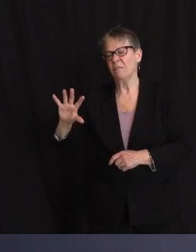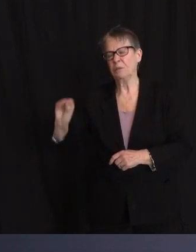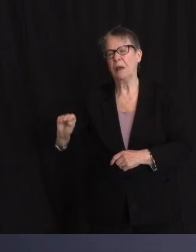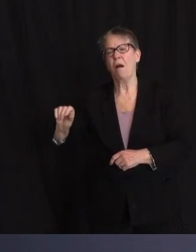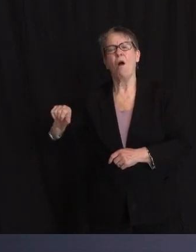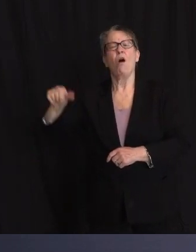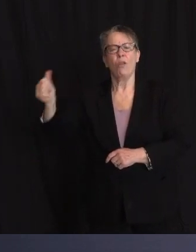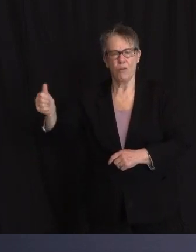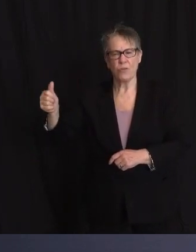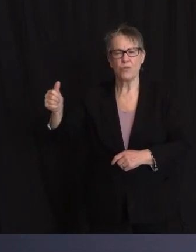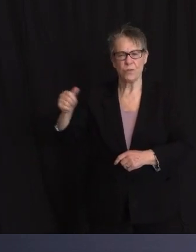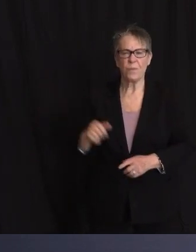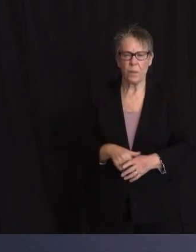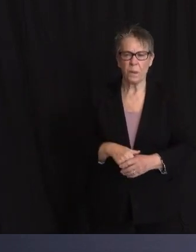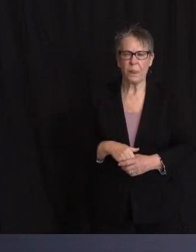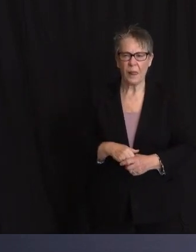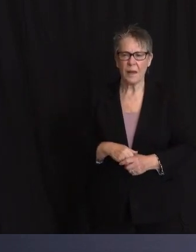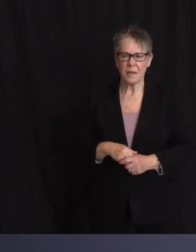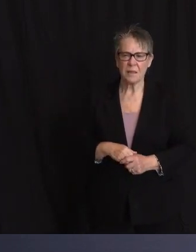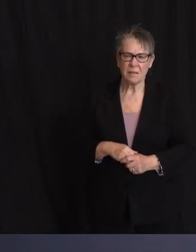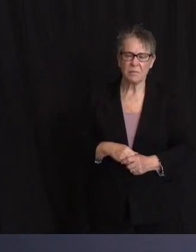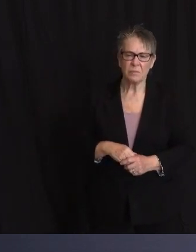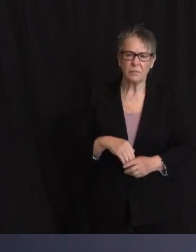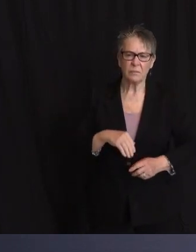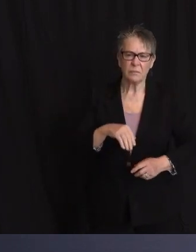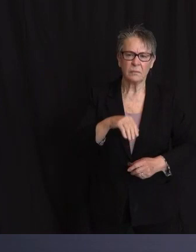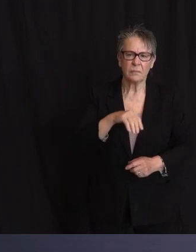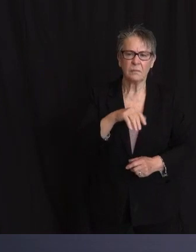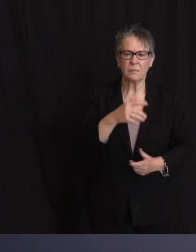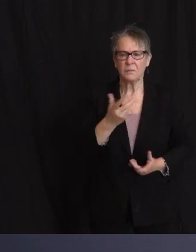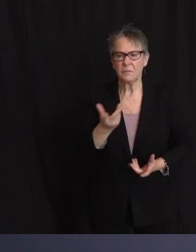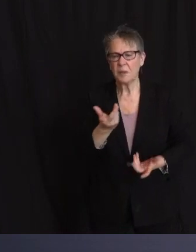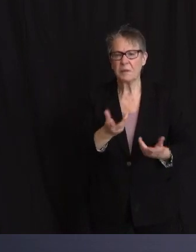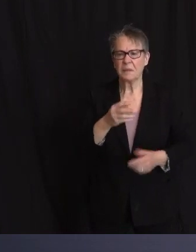60.7% have an underlying cardiovascular condition,